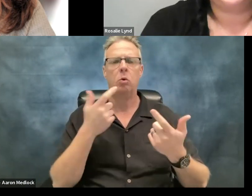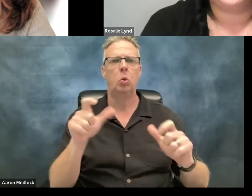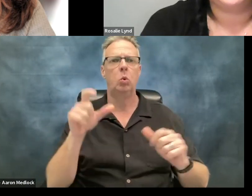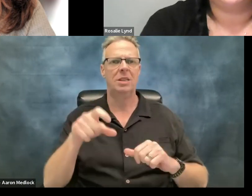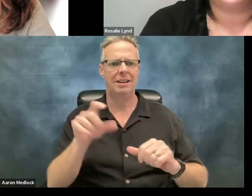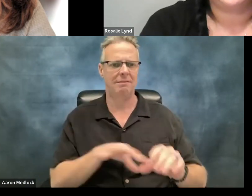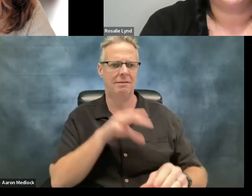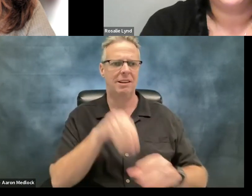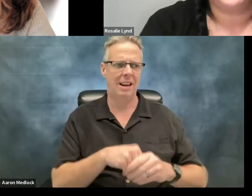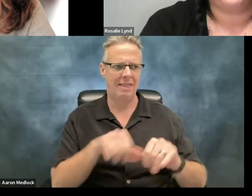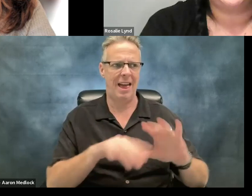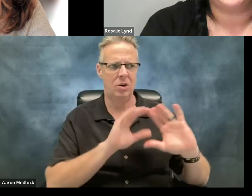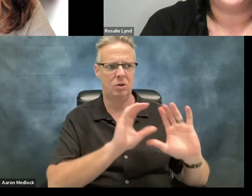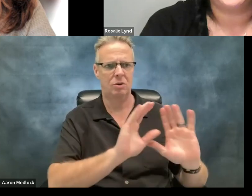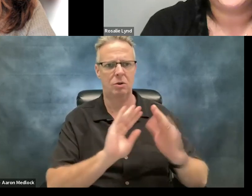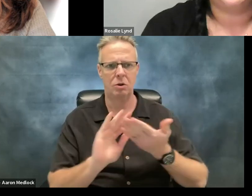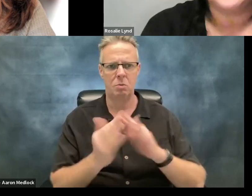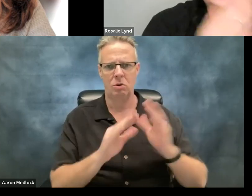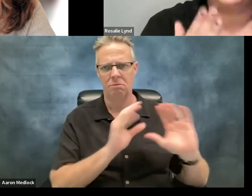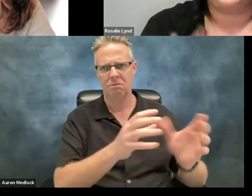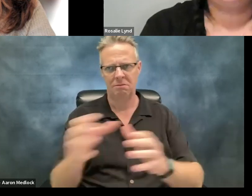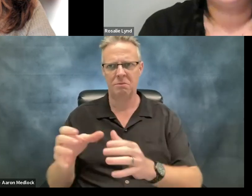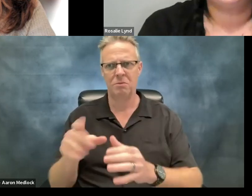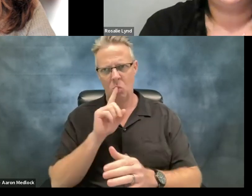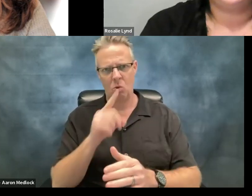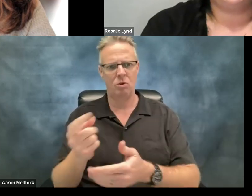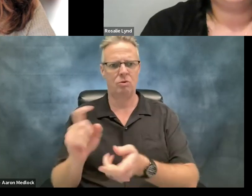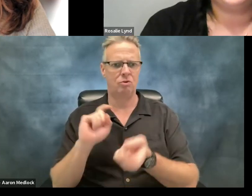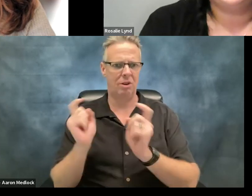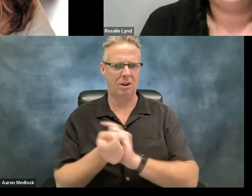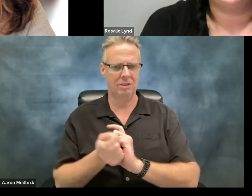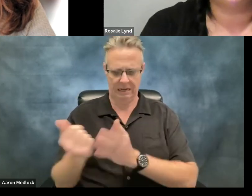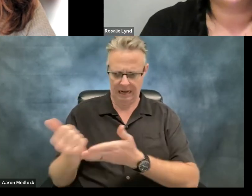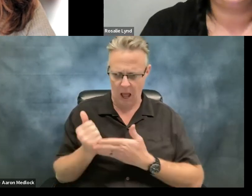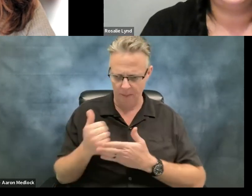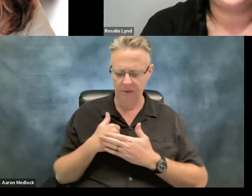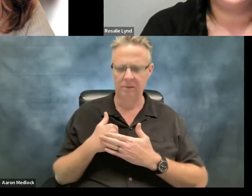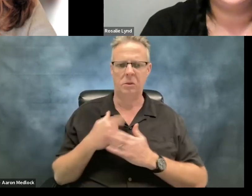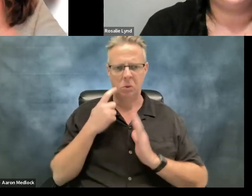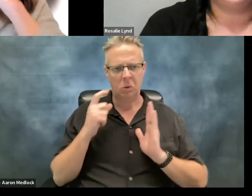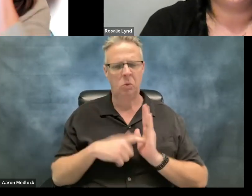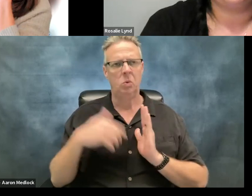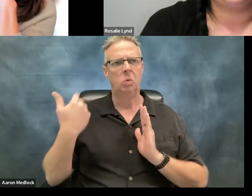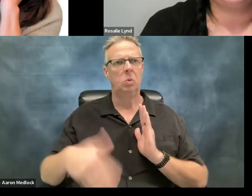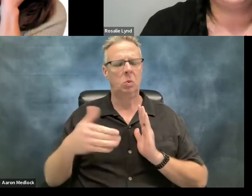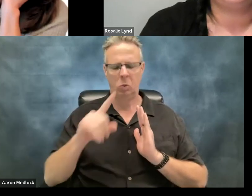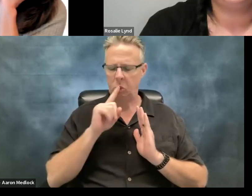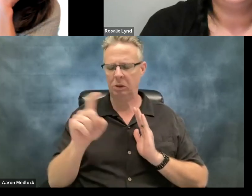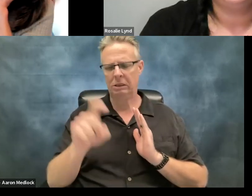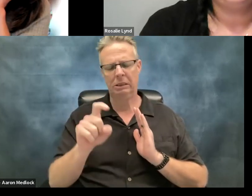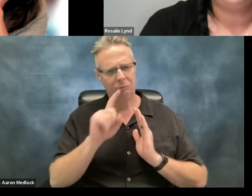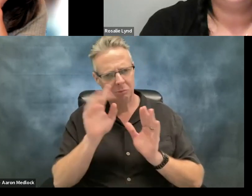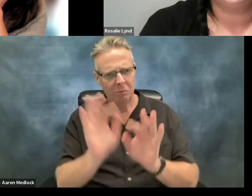our communities has really changed and helped me see like we need this so badly. It's so important